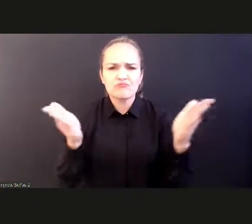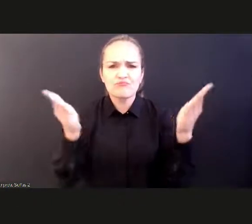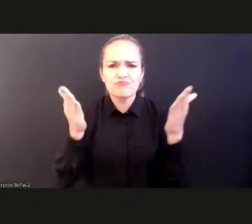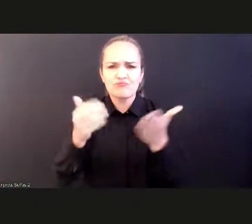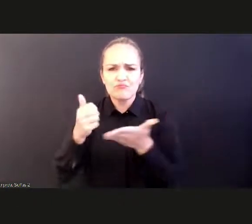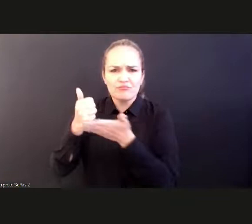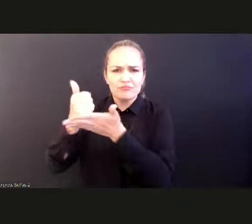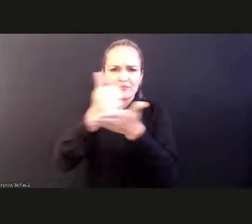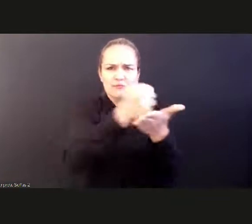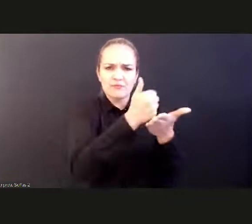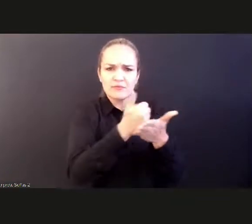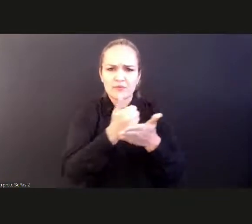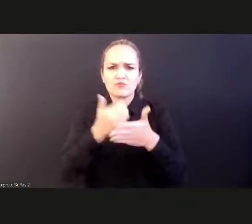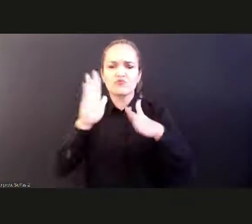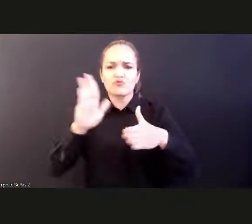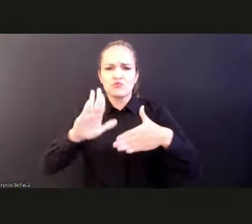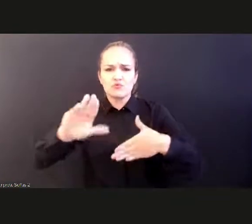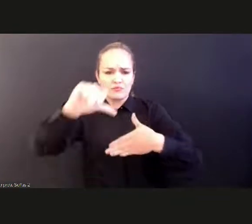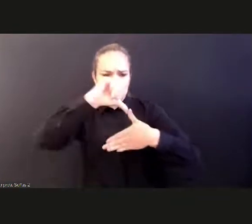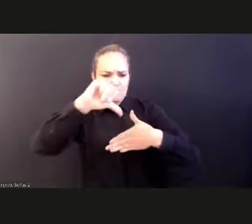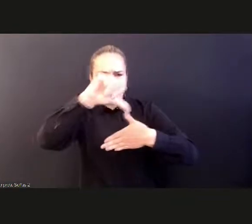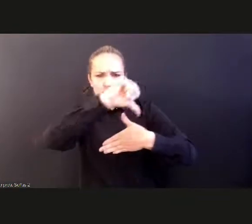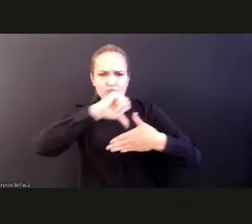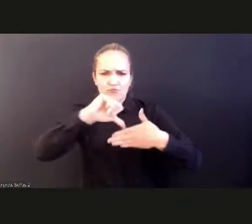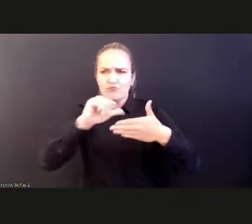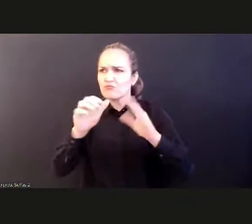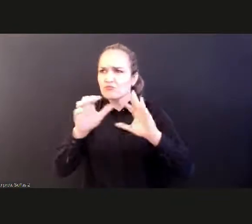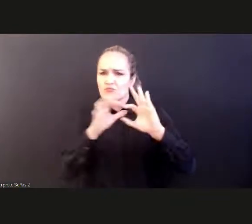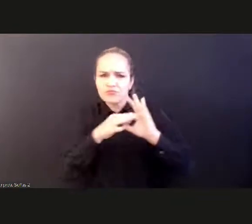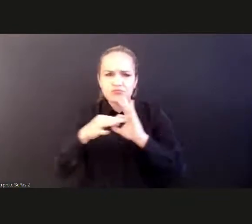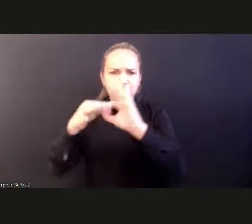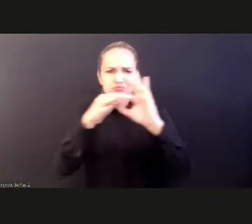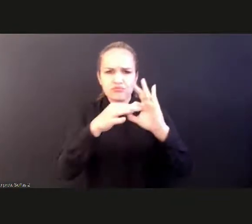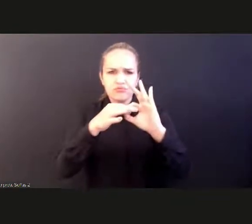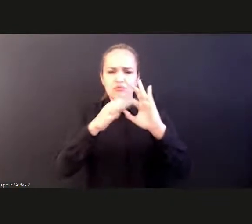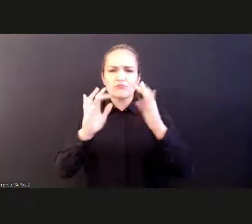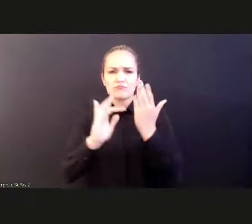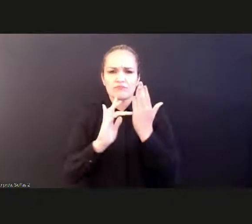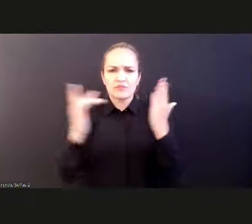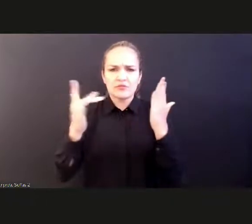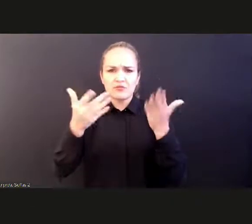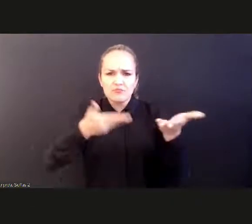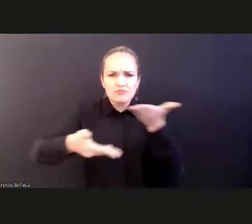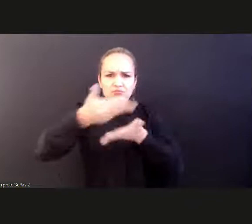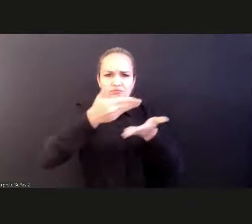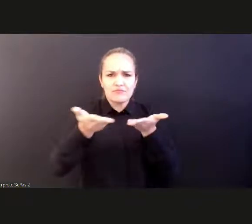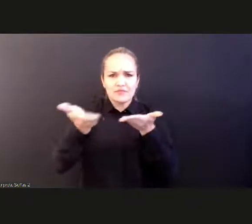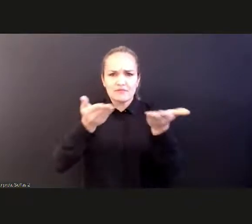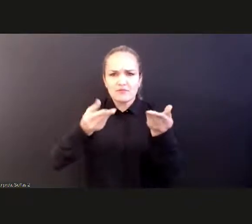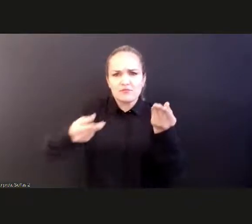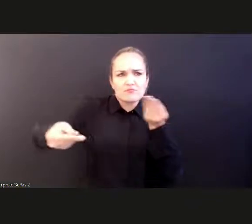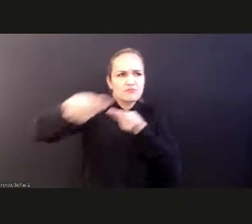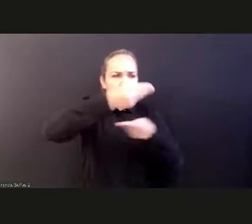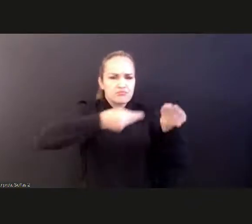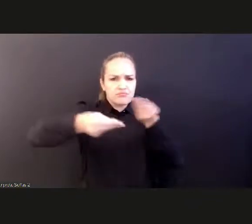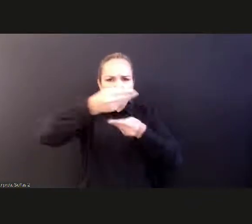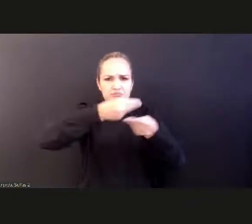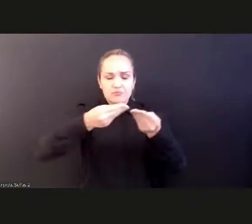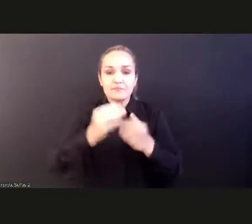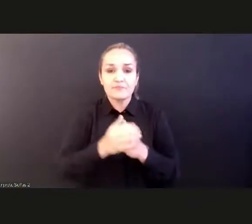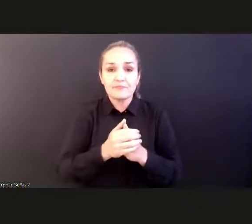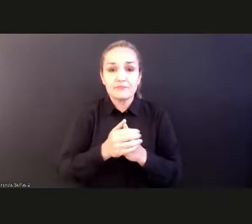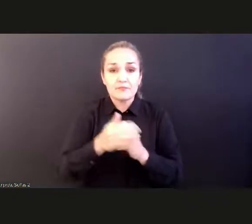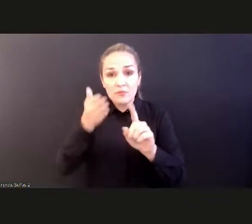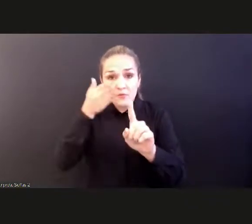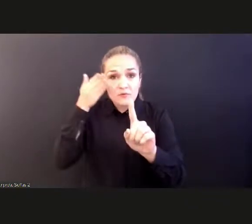developing regions in global information and communication technology enabled services trade. The specific objective of